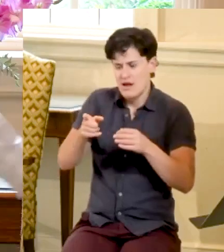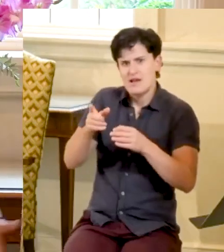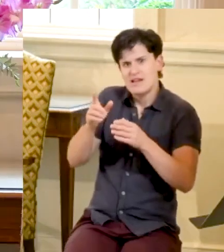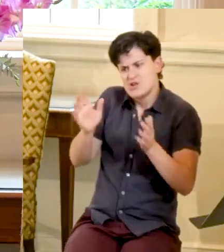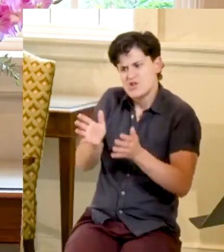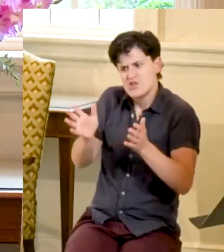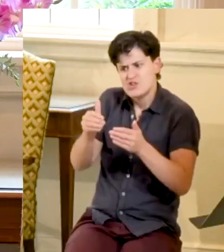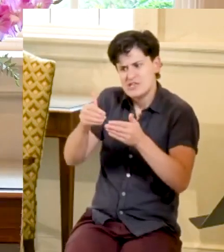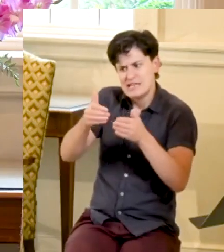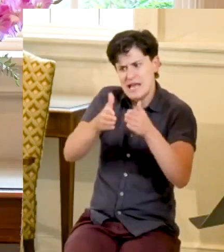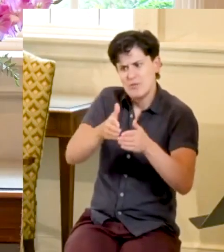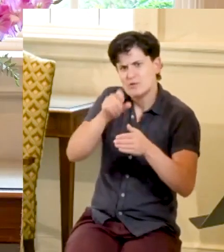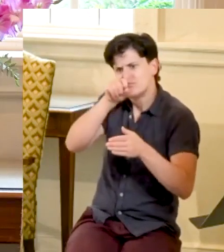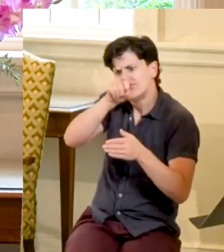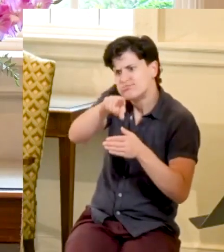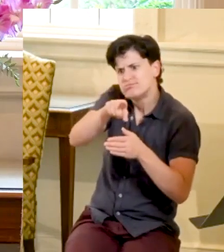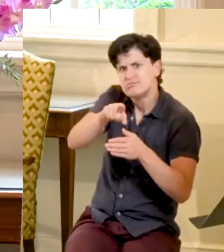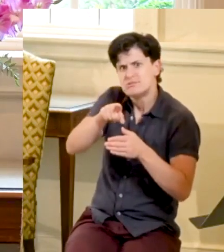each other.